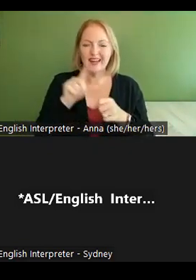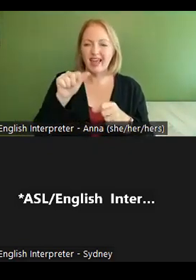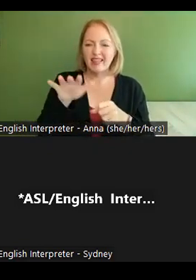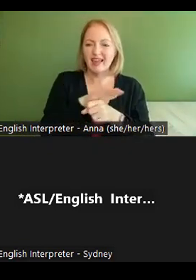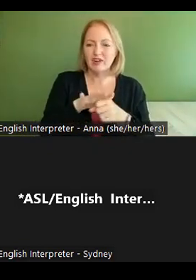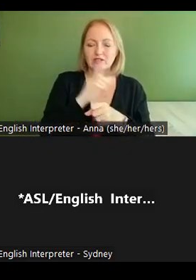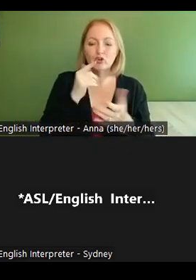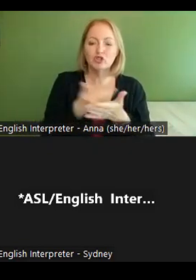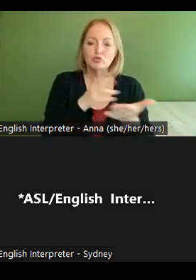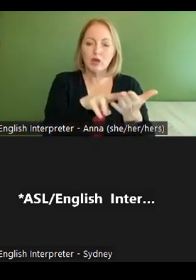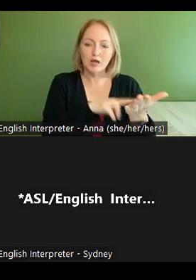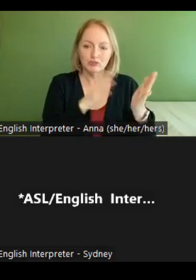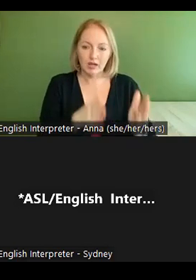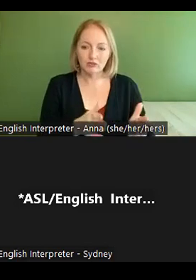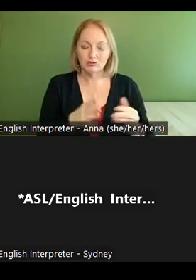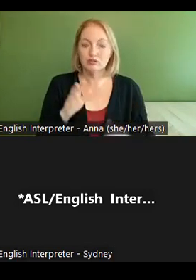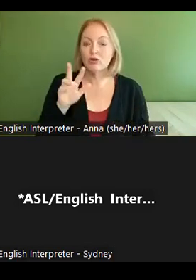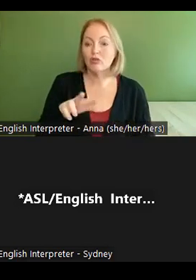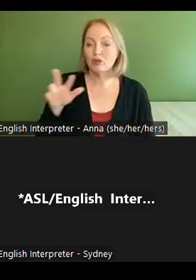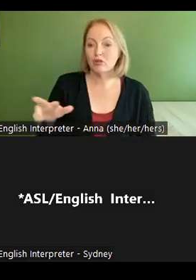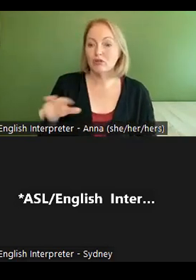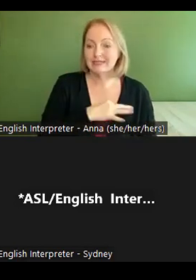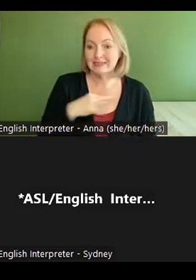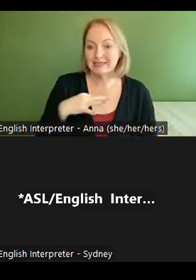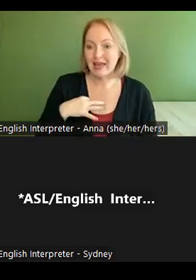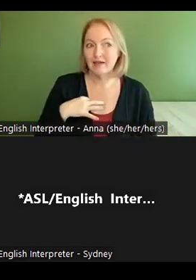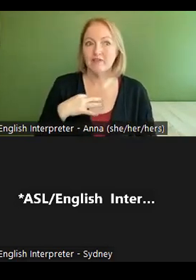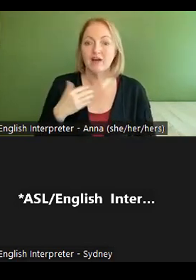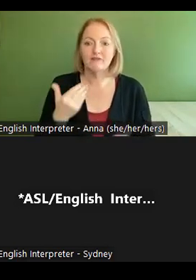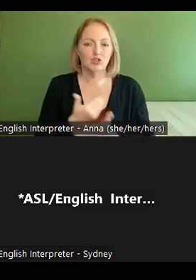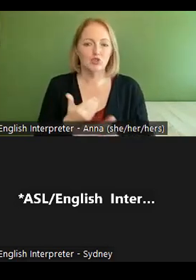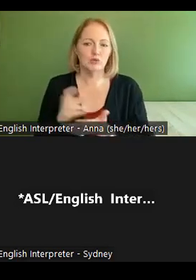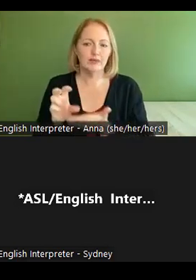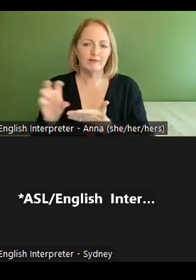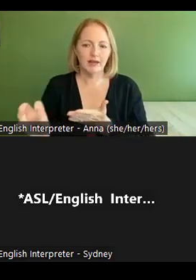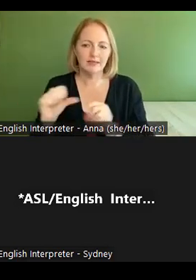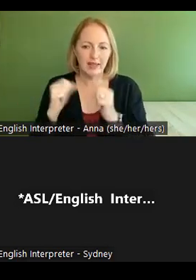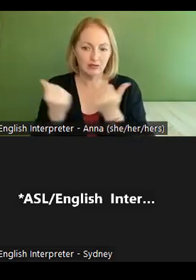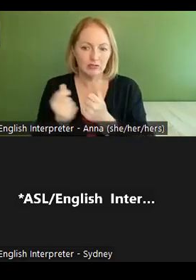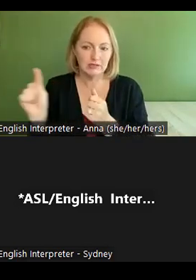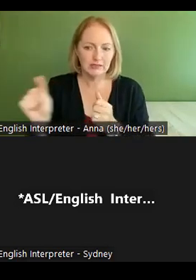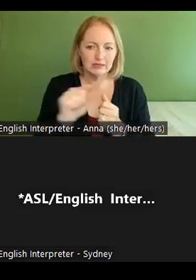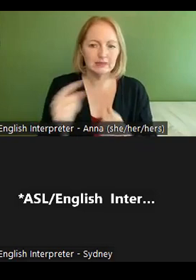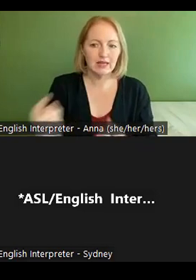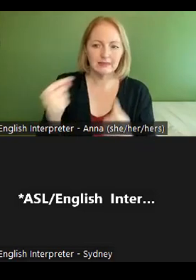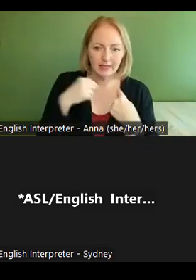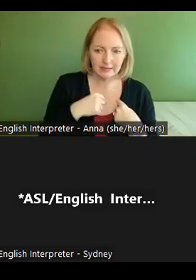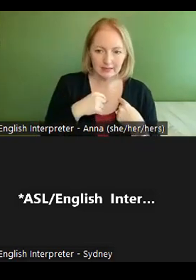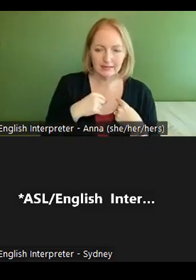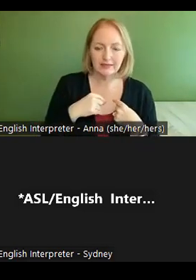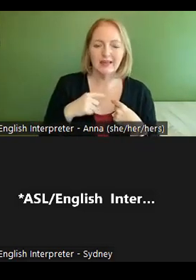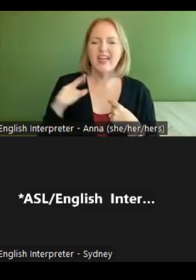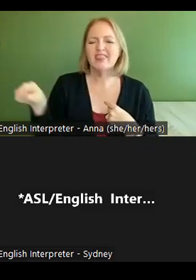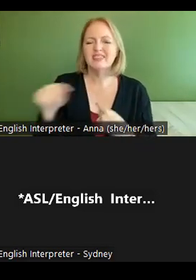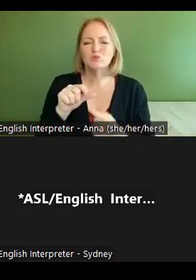new contractors. 33 staff of the newly funded agencies attended, and these were